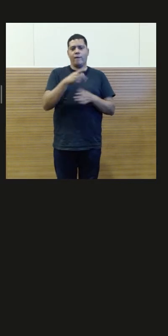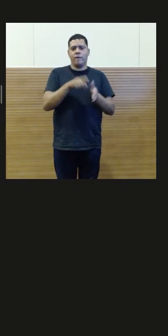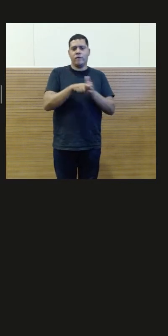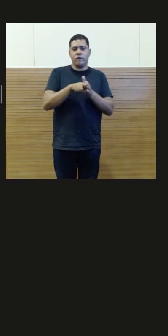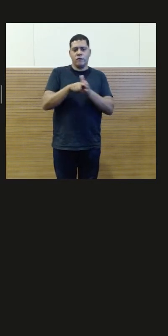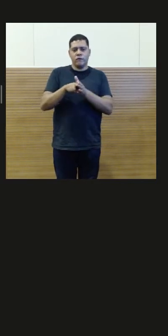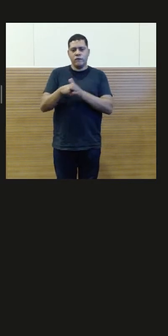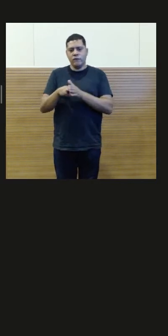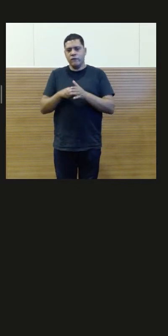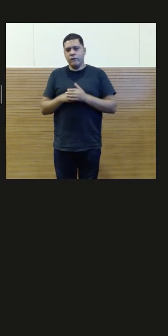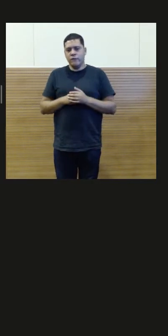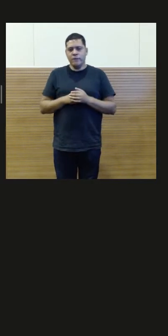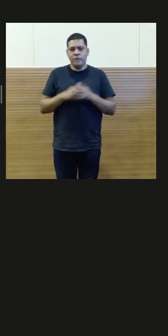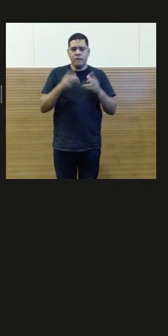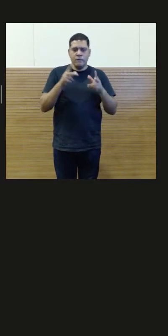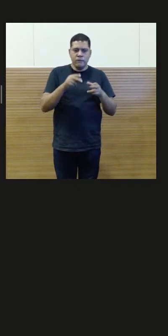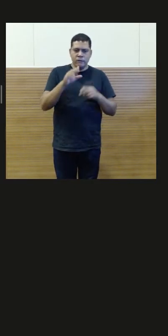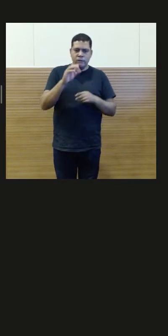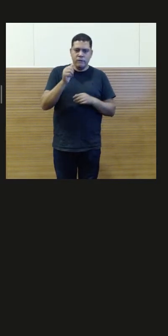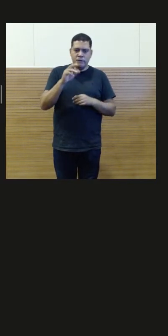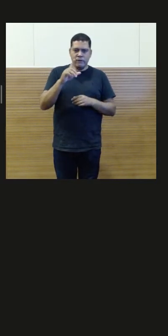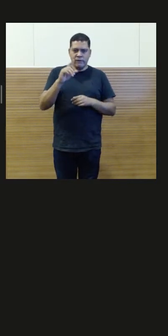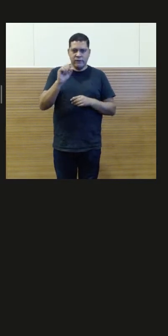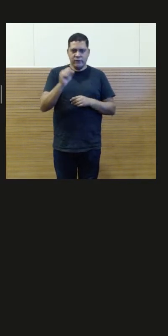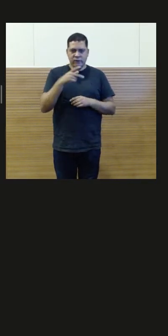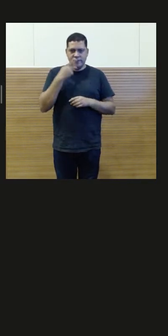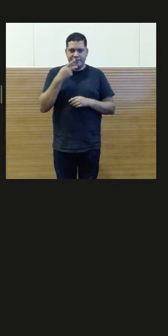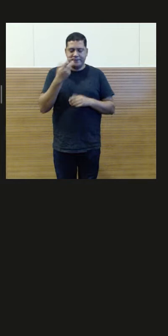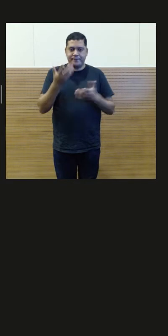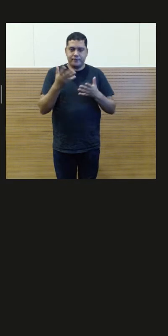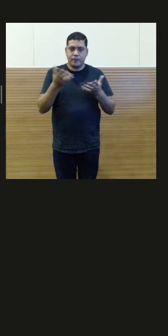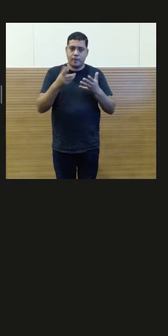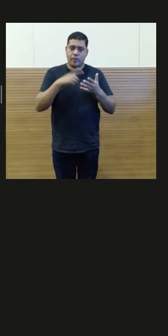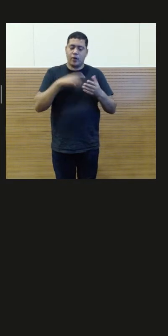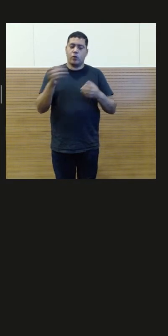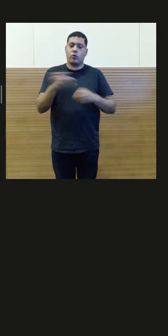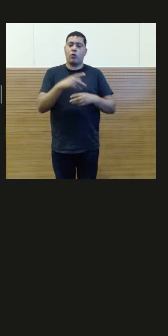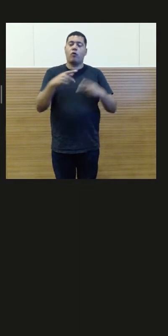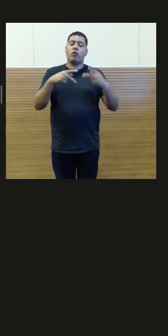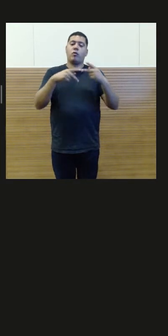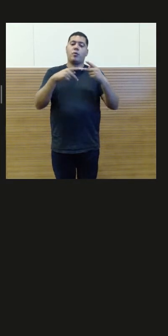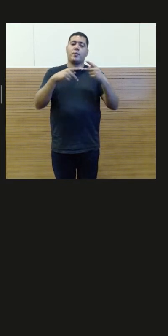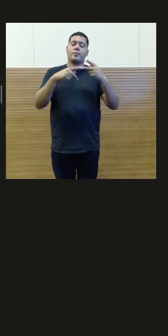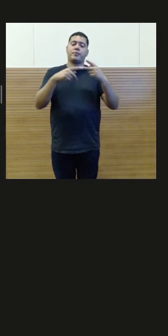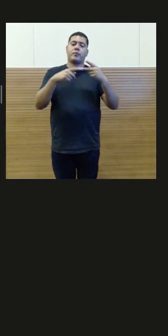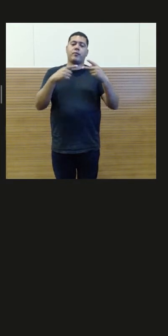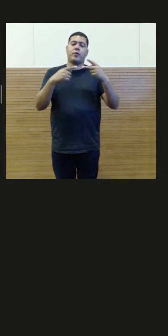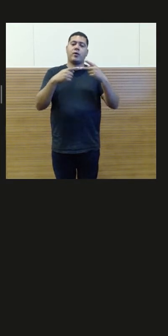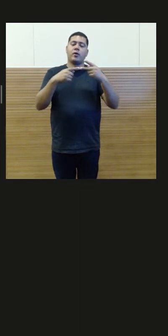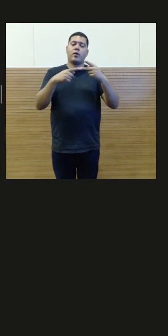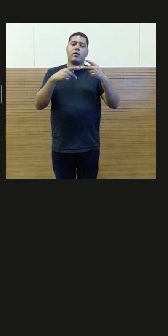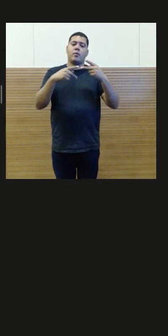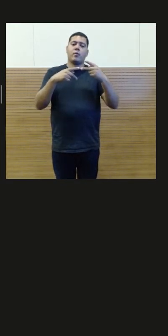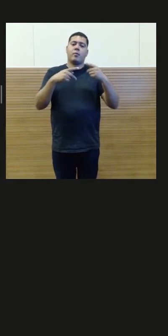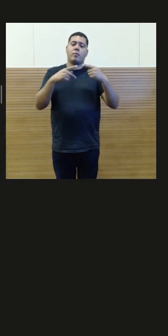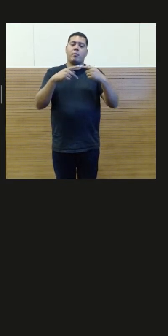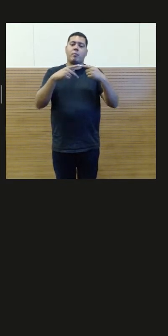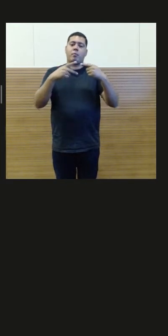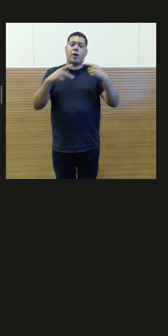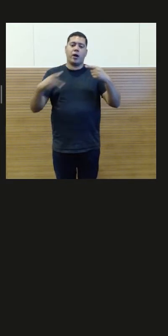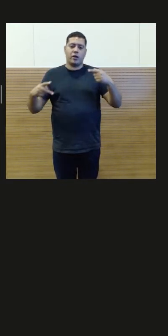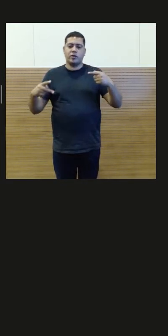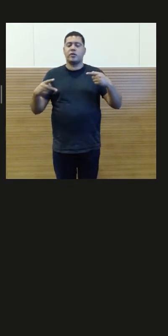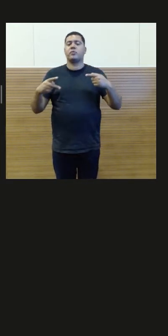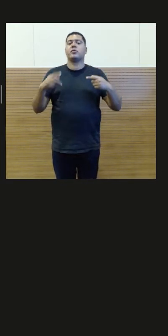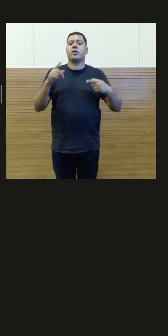So here is the new paradigm and purpose for nutrition. It is universal, positive,